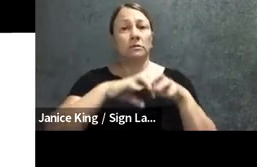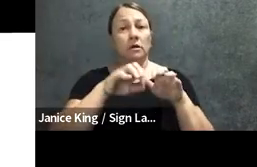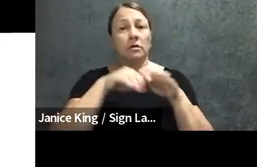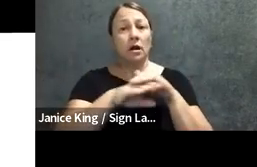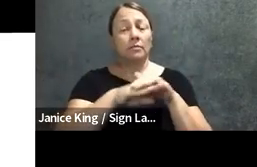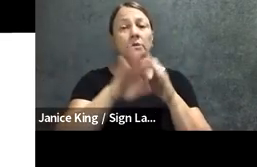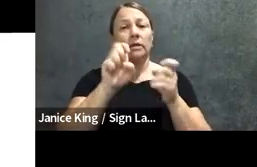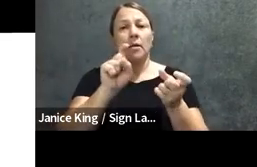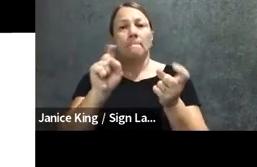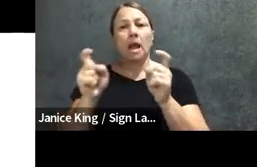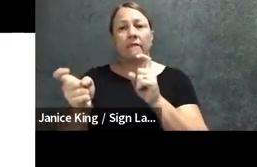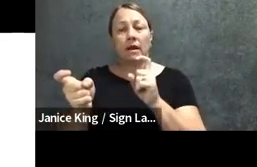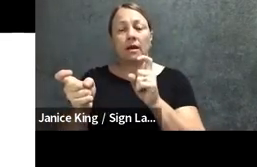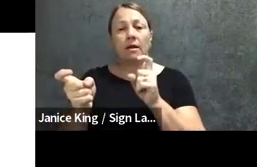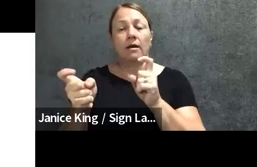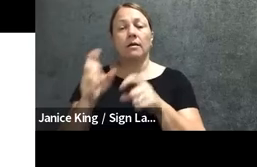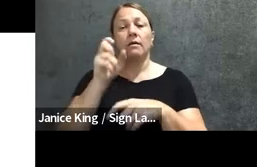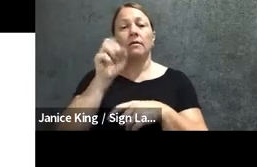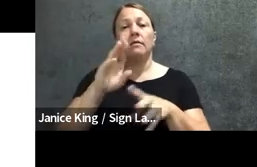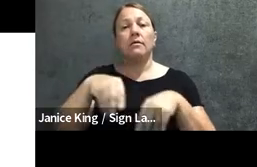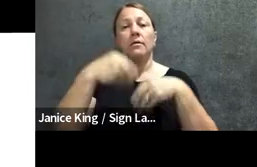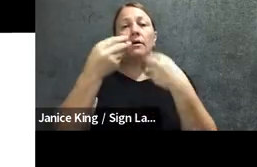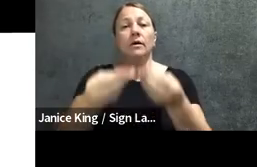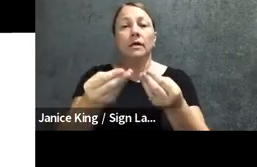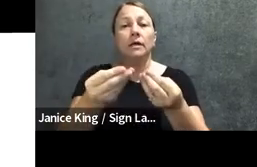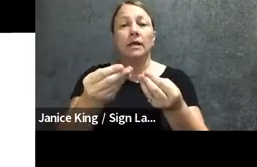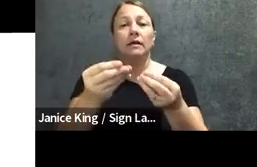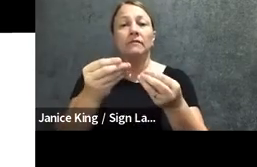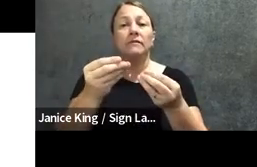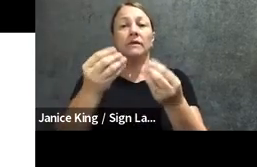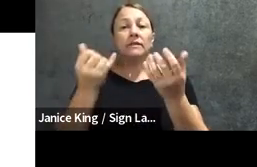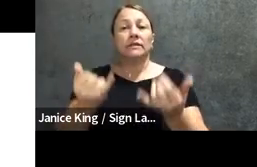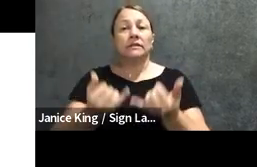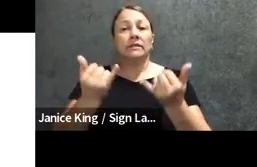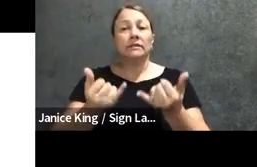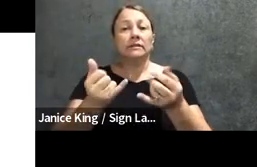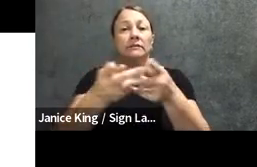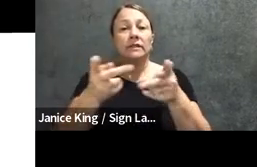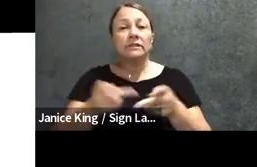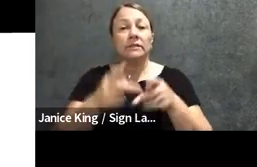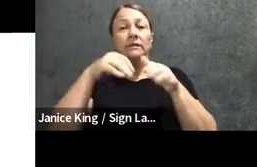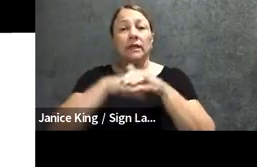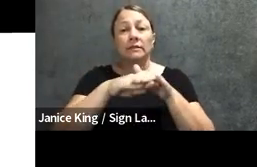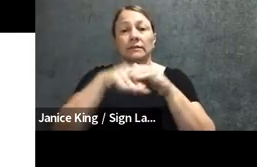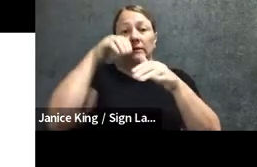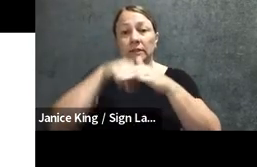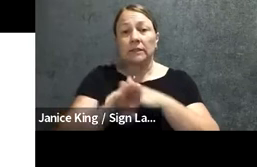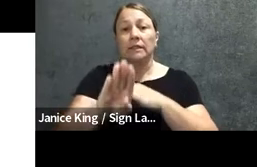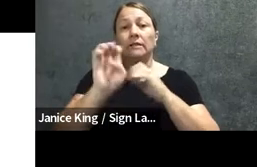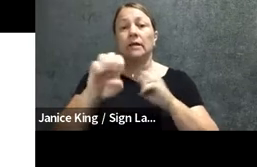to a job, practice, policy, or work environment that allows the individual to participate equally in the employment.